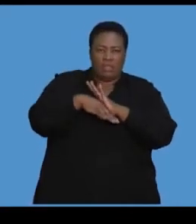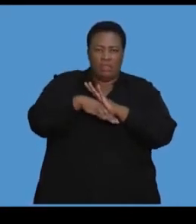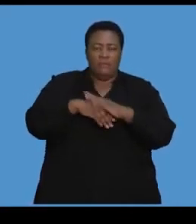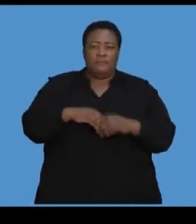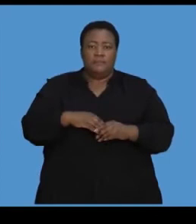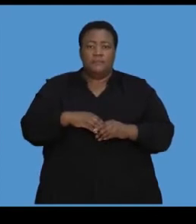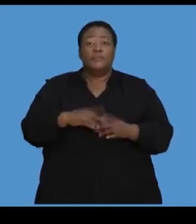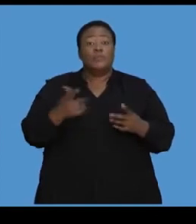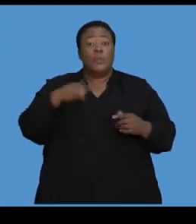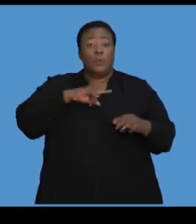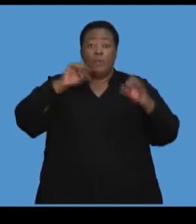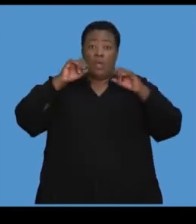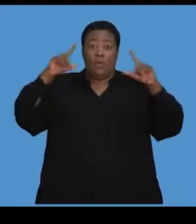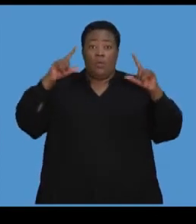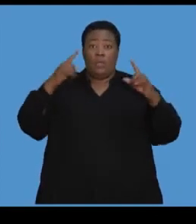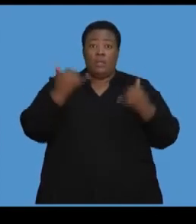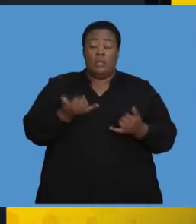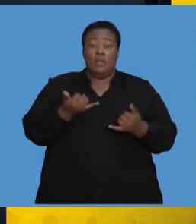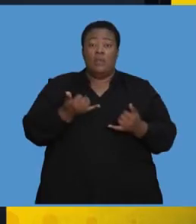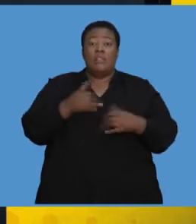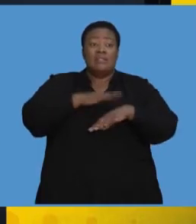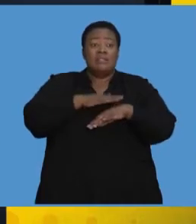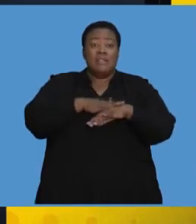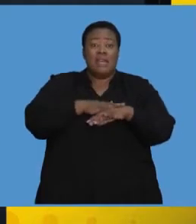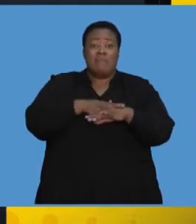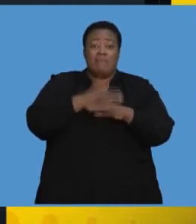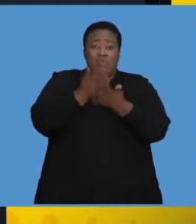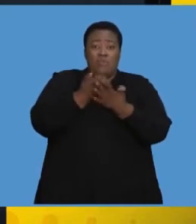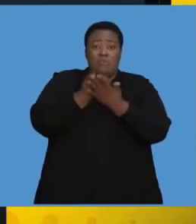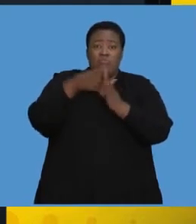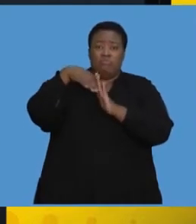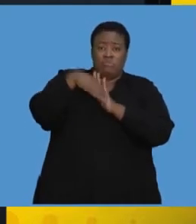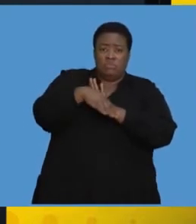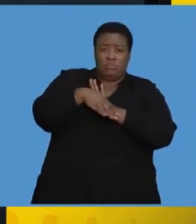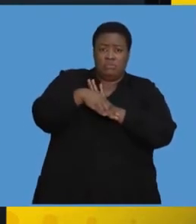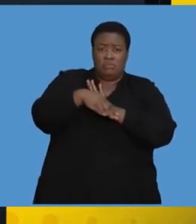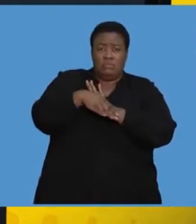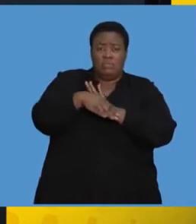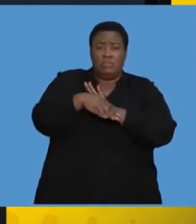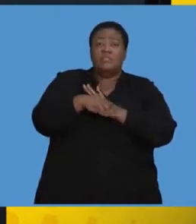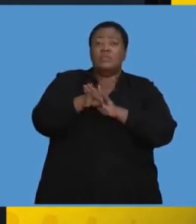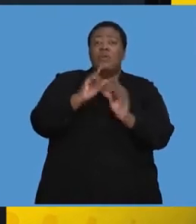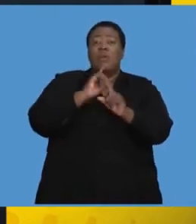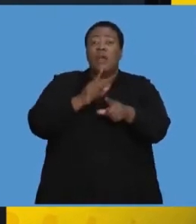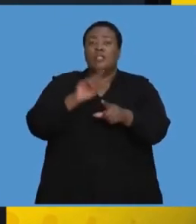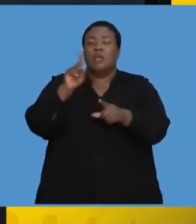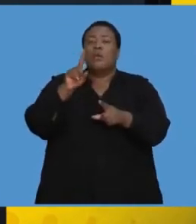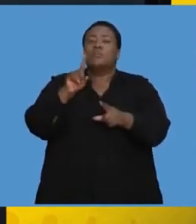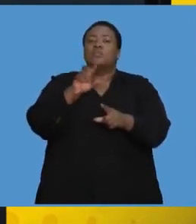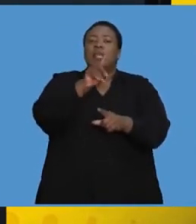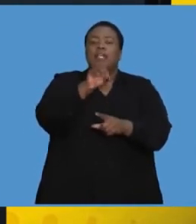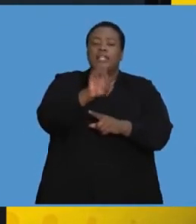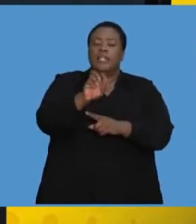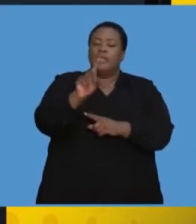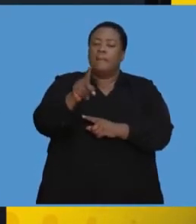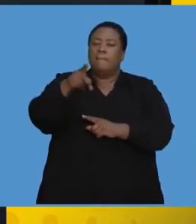market forces. We are all aware, boys and girls, that when a currency weakens as a result of market forces there, the answer is